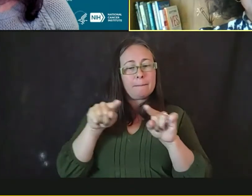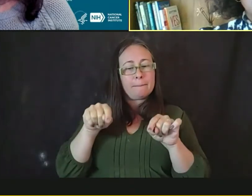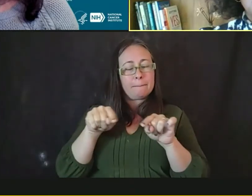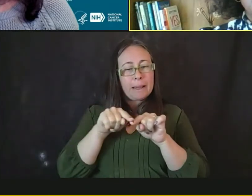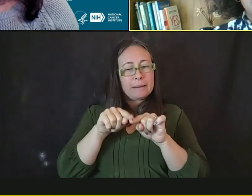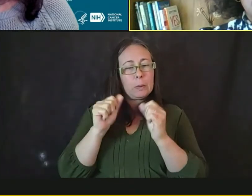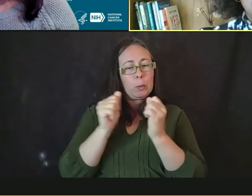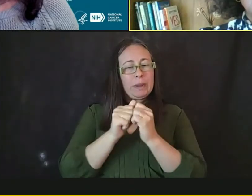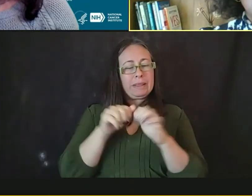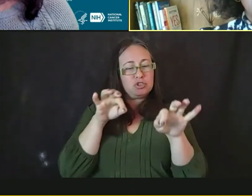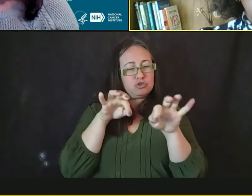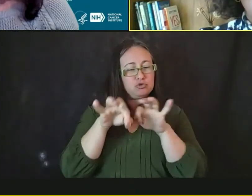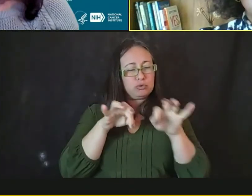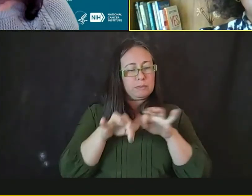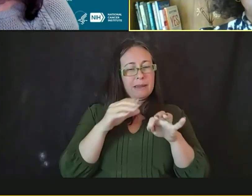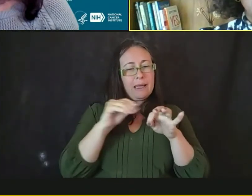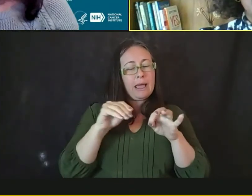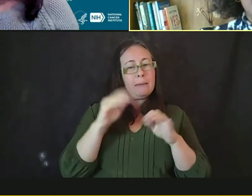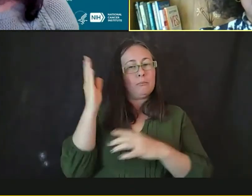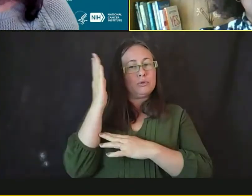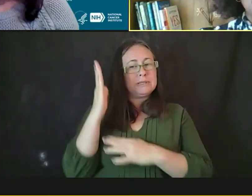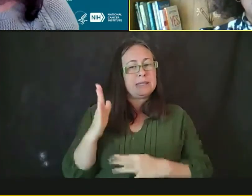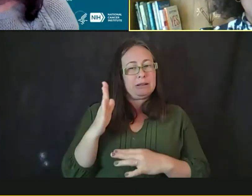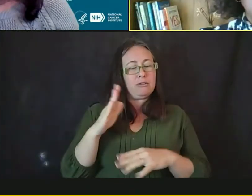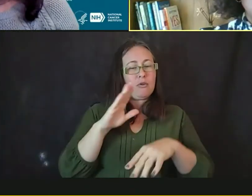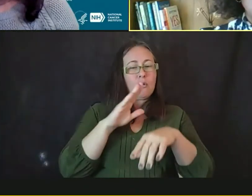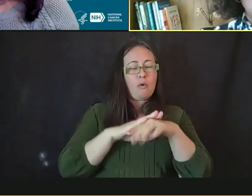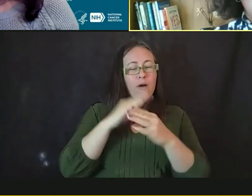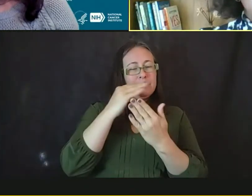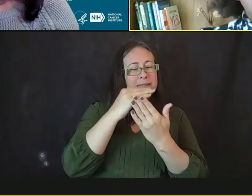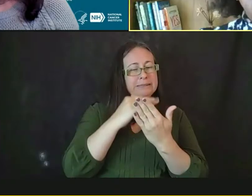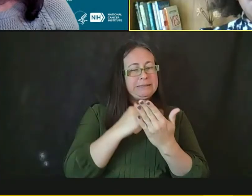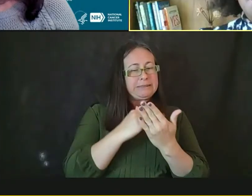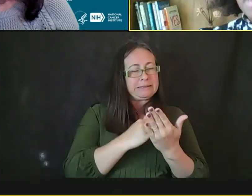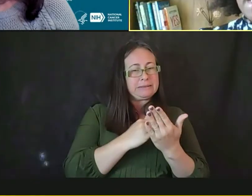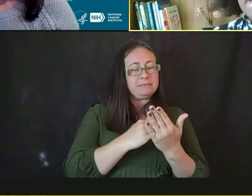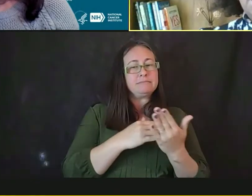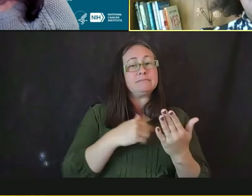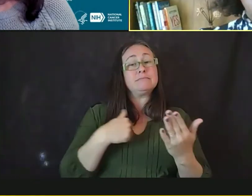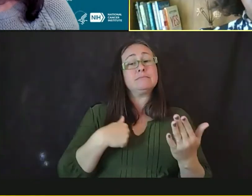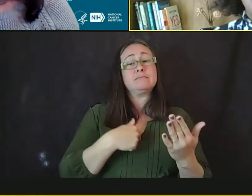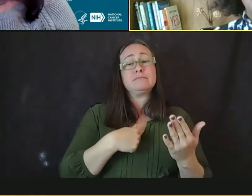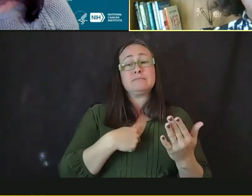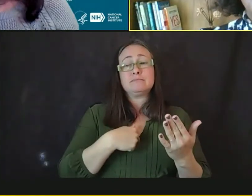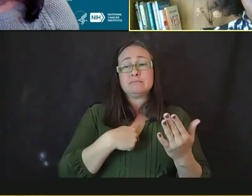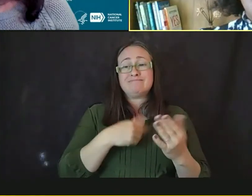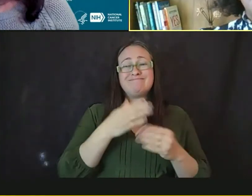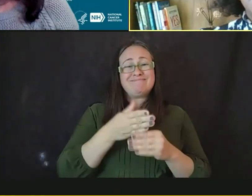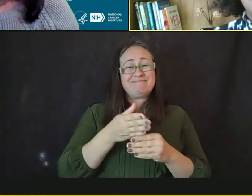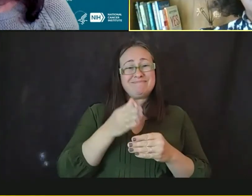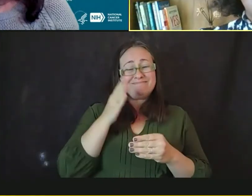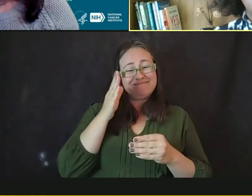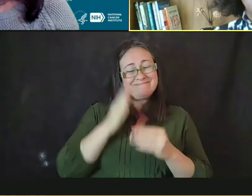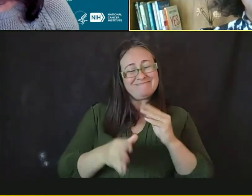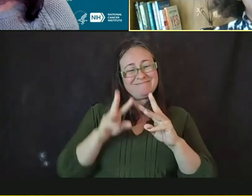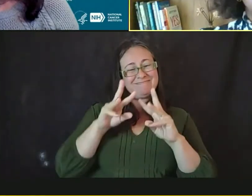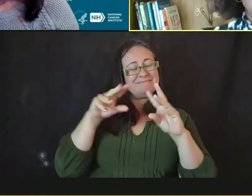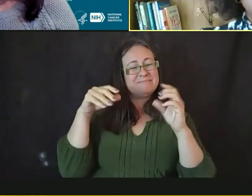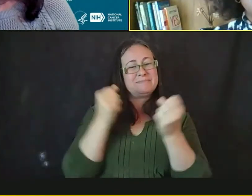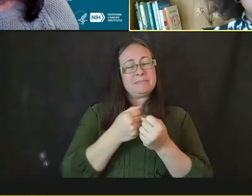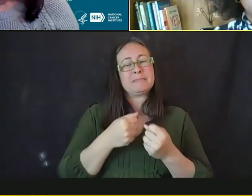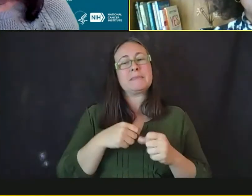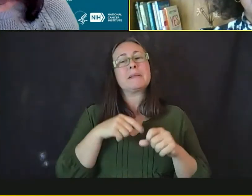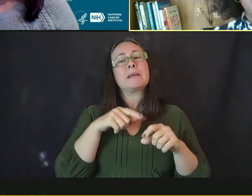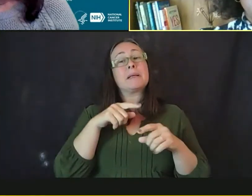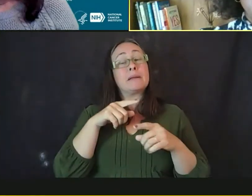the description and presenters on the auditorium list of sessions. When you're completely done with the seminar, please also complete